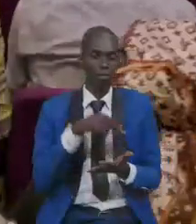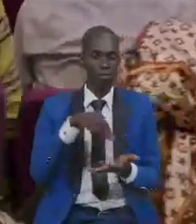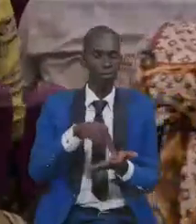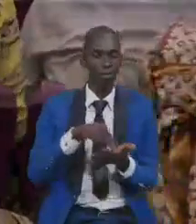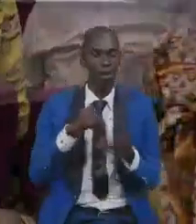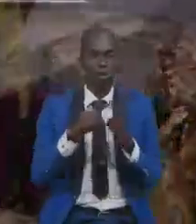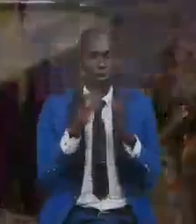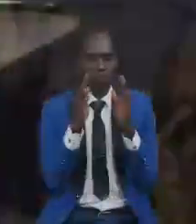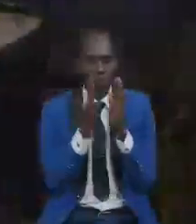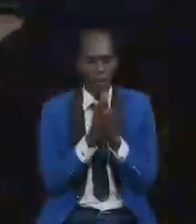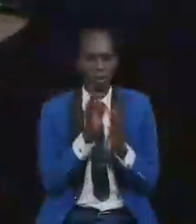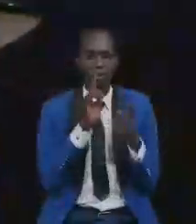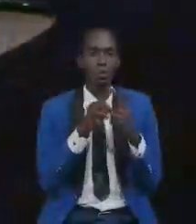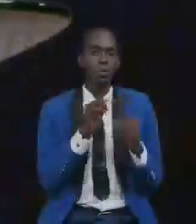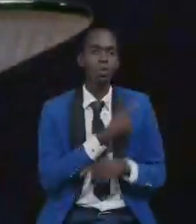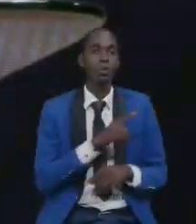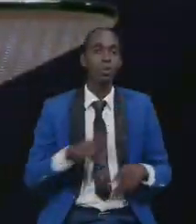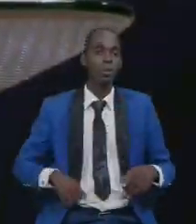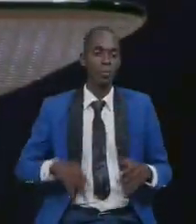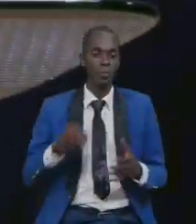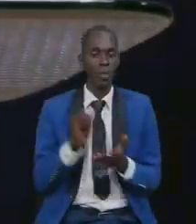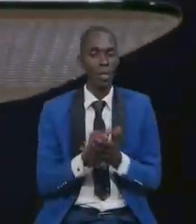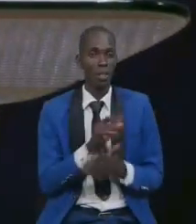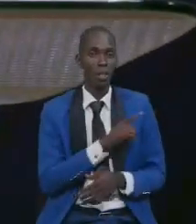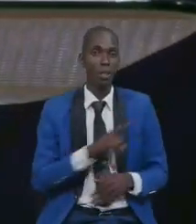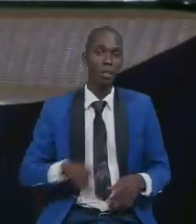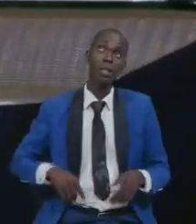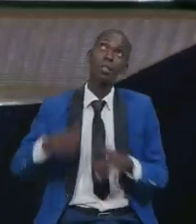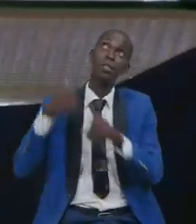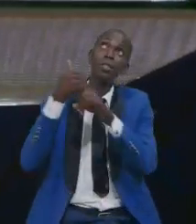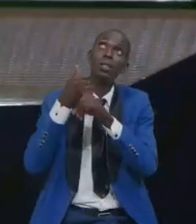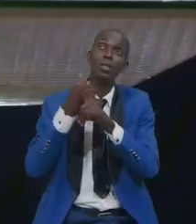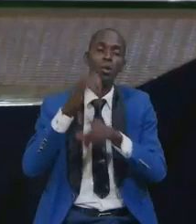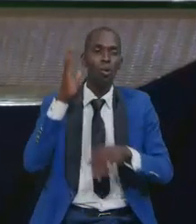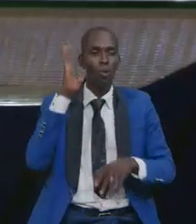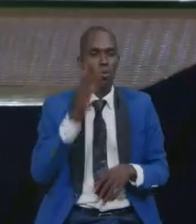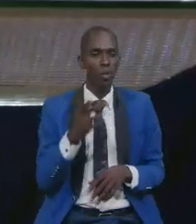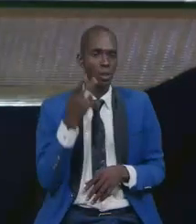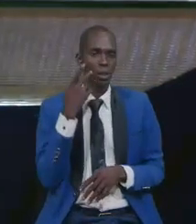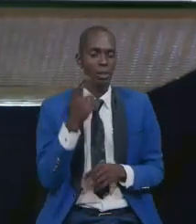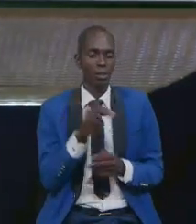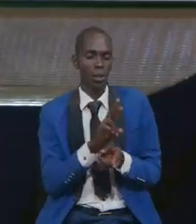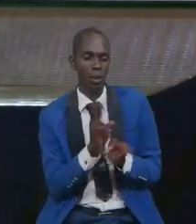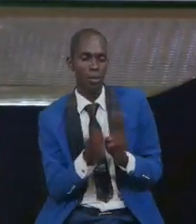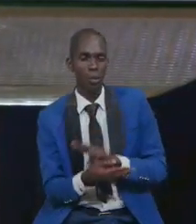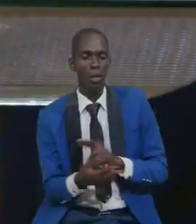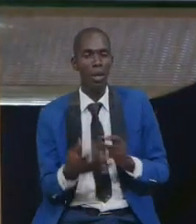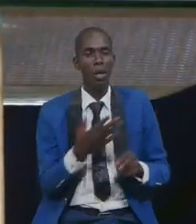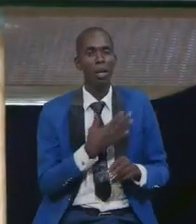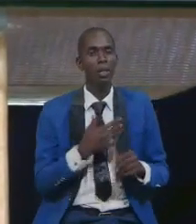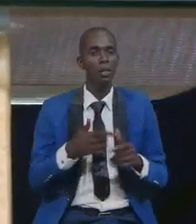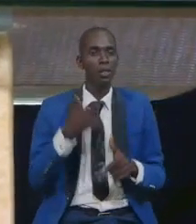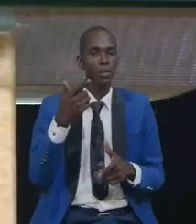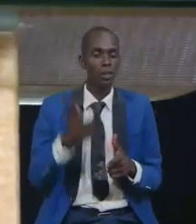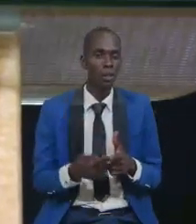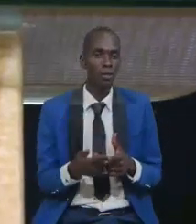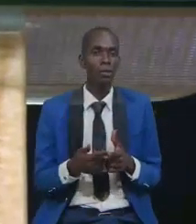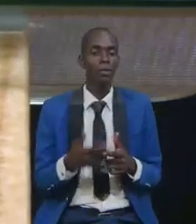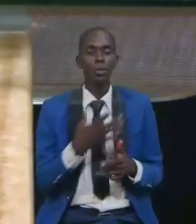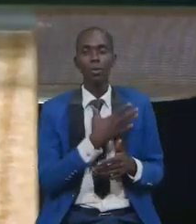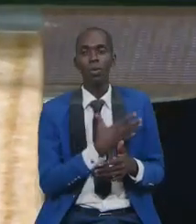pray to the Lord that the Lord himself will see the repentance, and then there will be